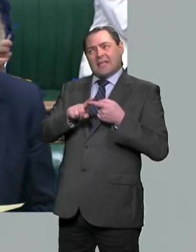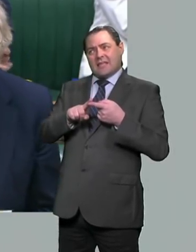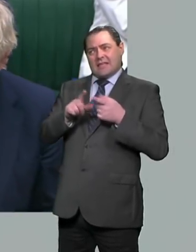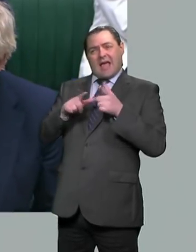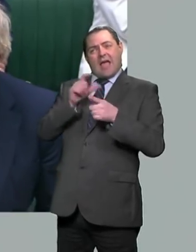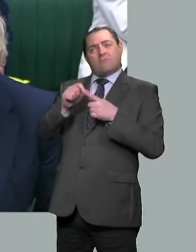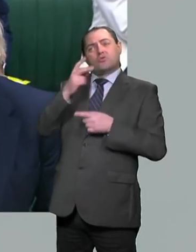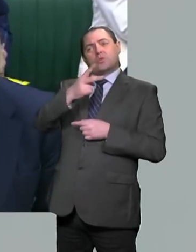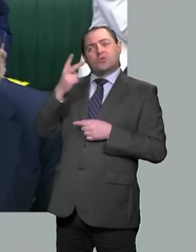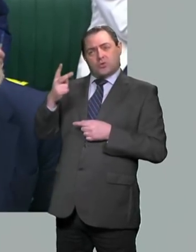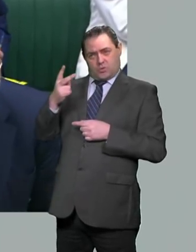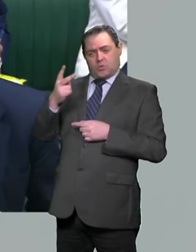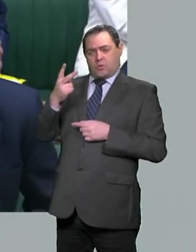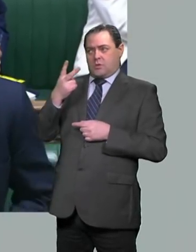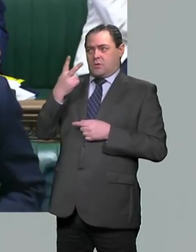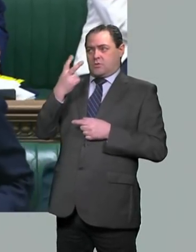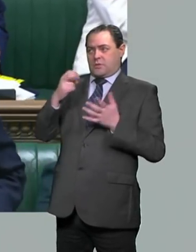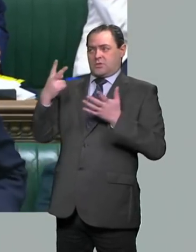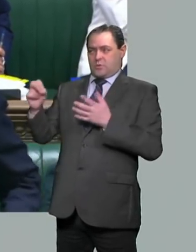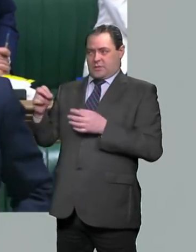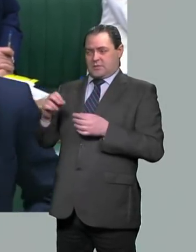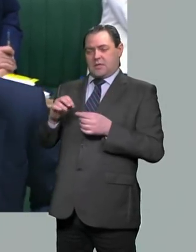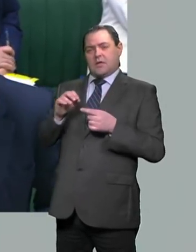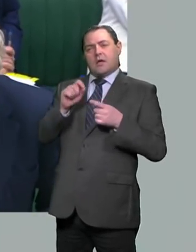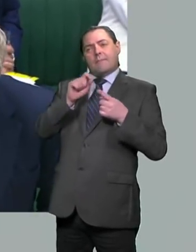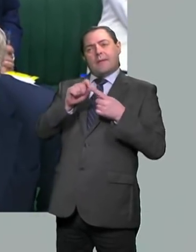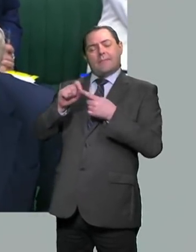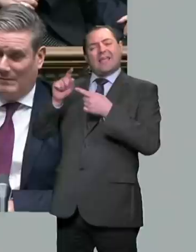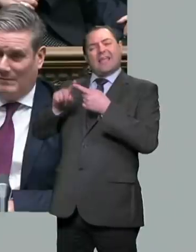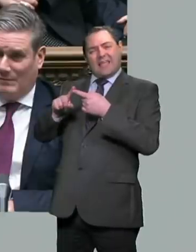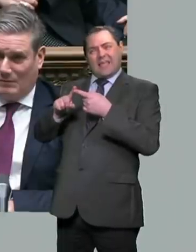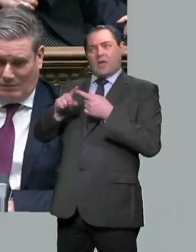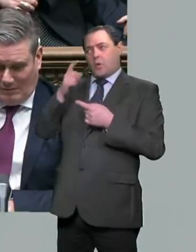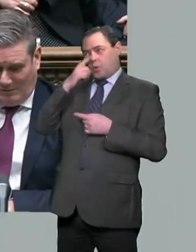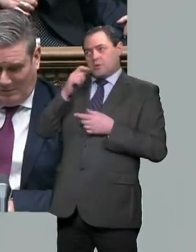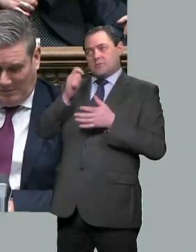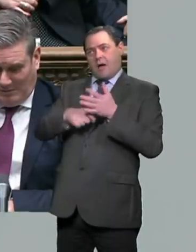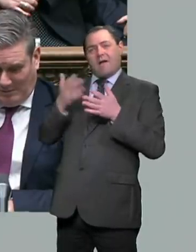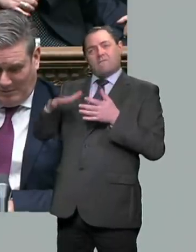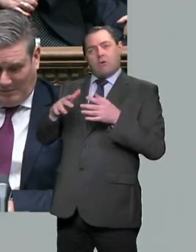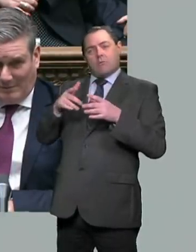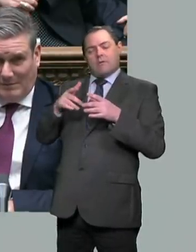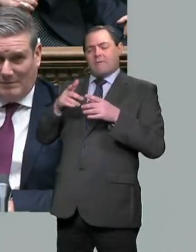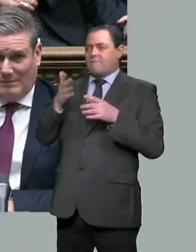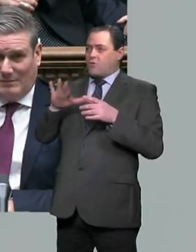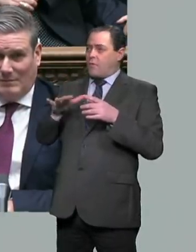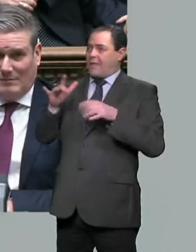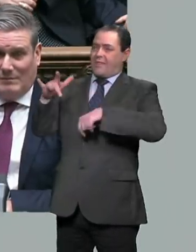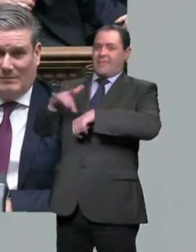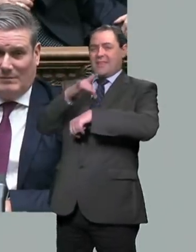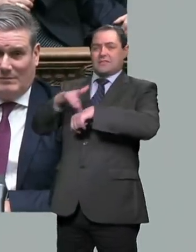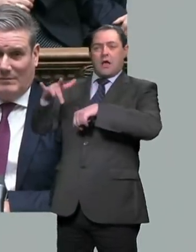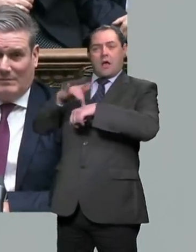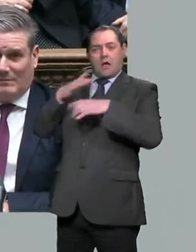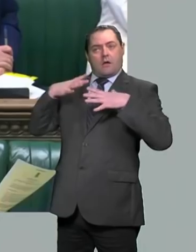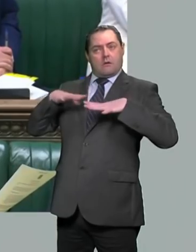the 22nd, 2020. Secure PPE supplies from from a theatrical